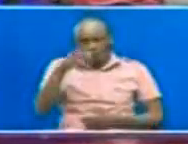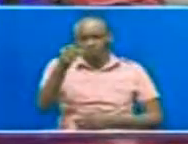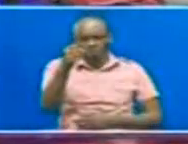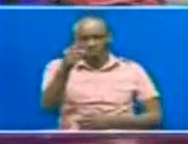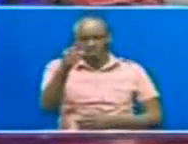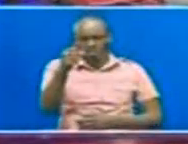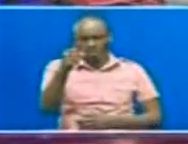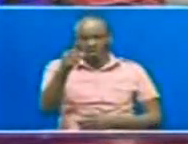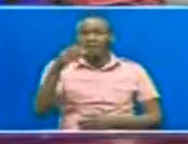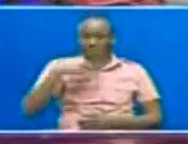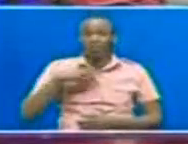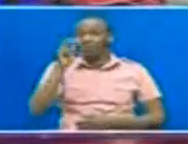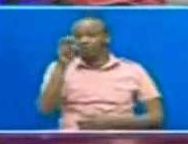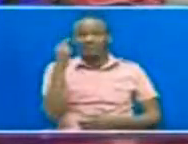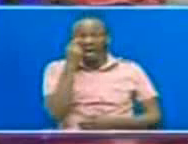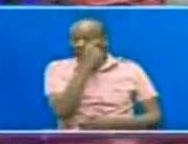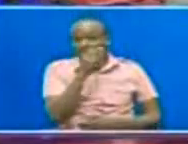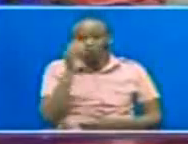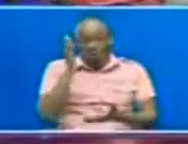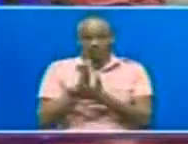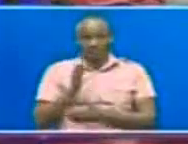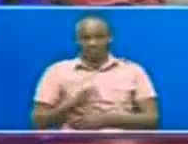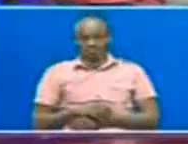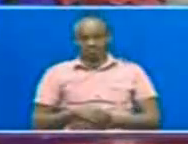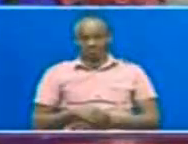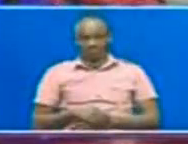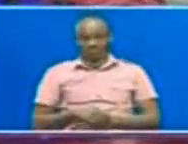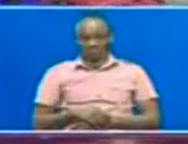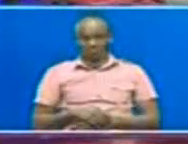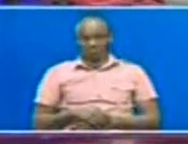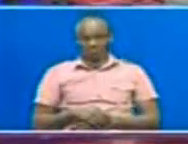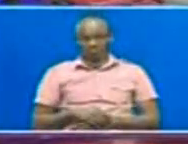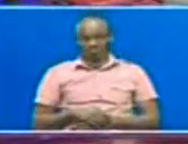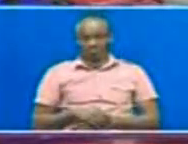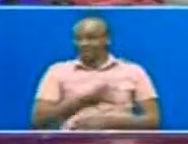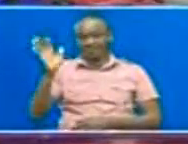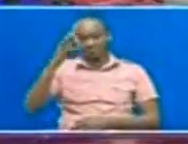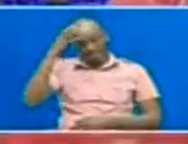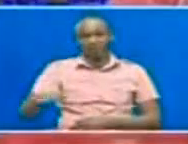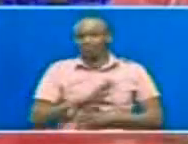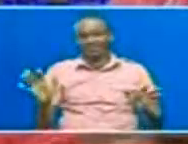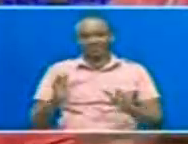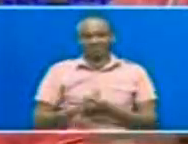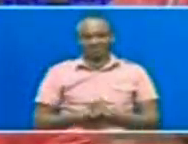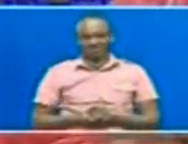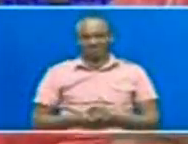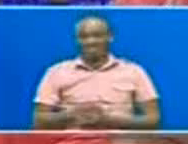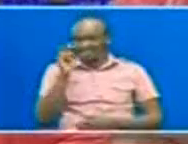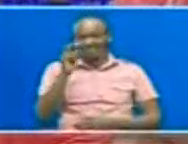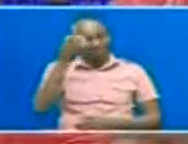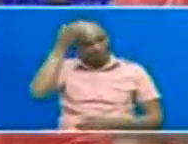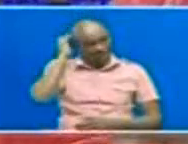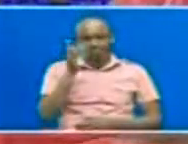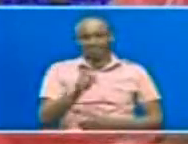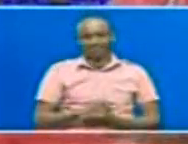Hold on. People want to see your eyes, Joe. They're complaining they can't see your eyes. Okay, good, okay. Or I leave this one. Oh, my. Let them see that. Oh,